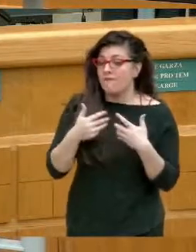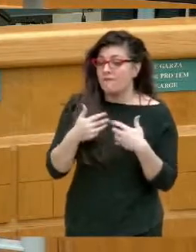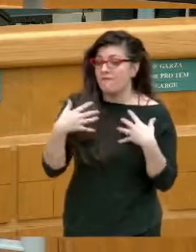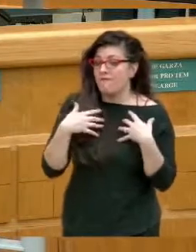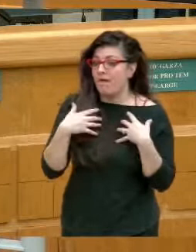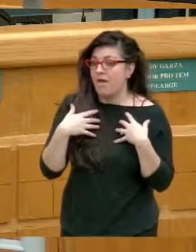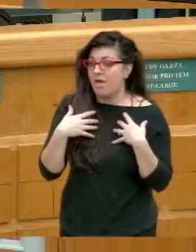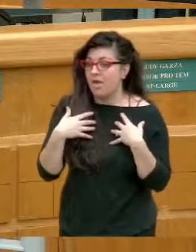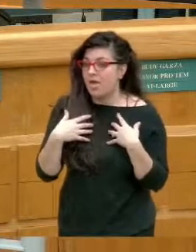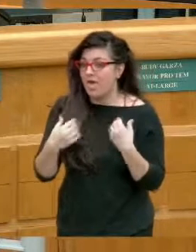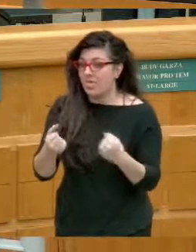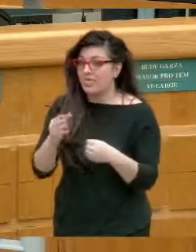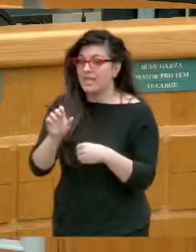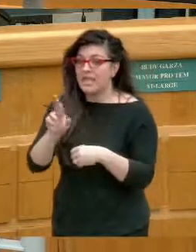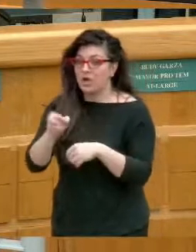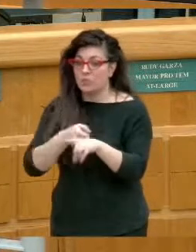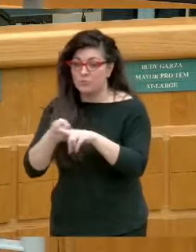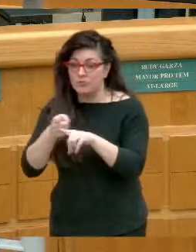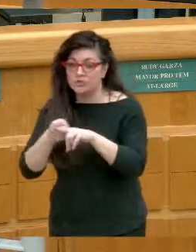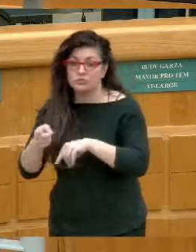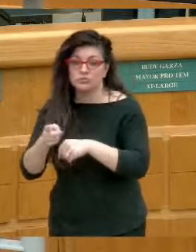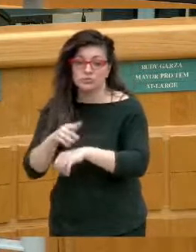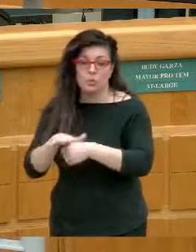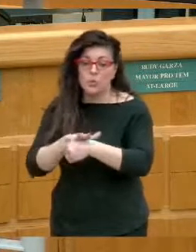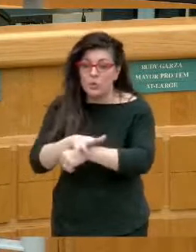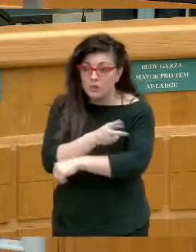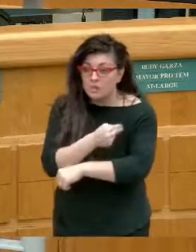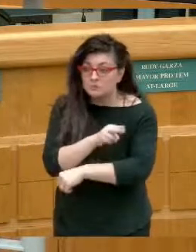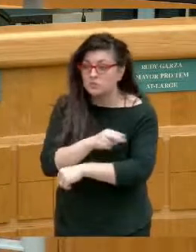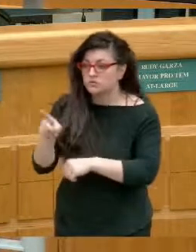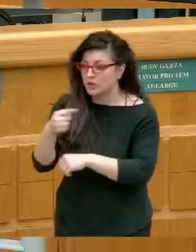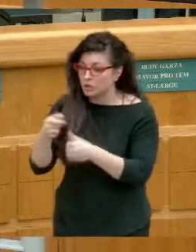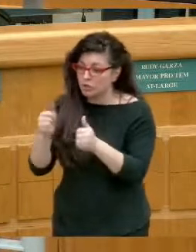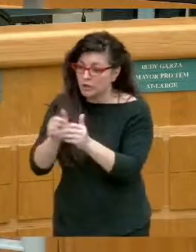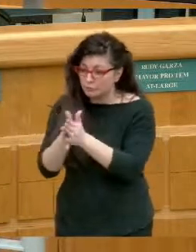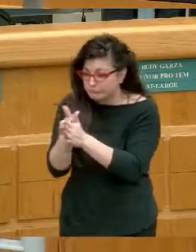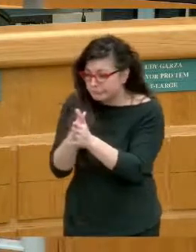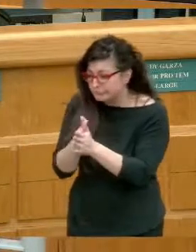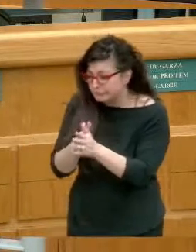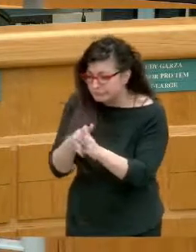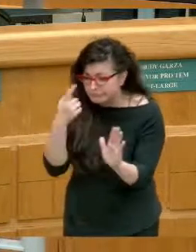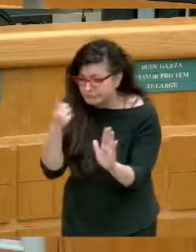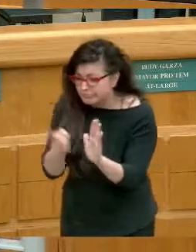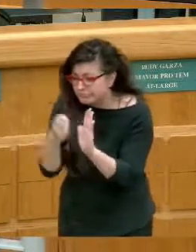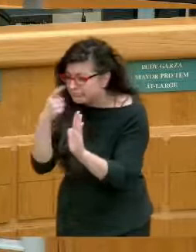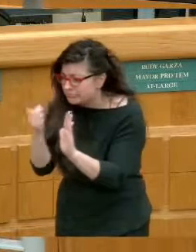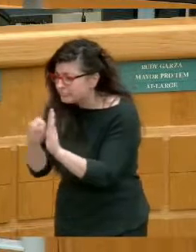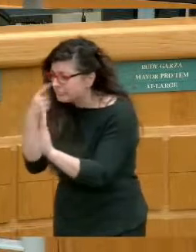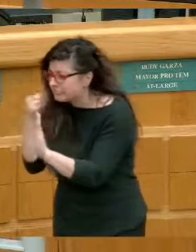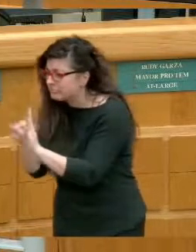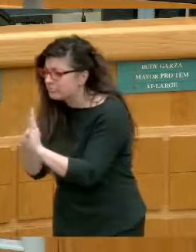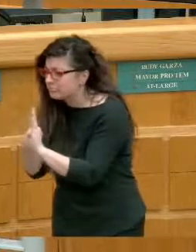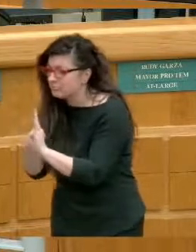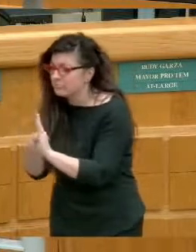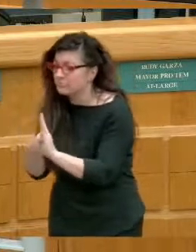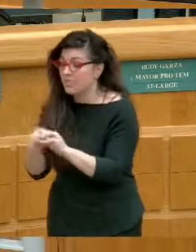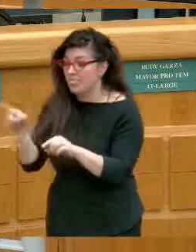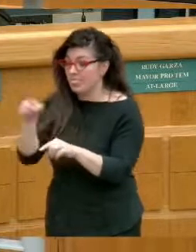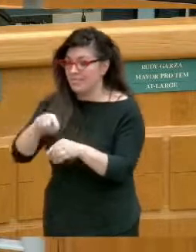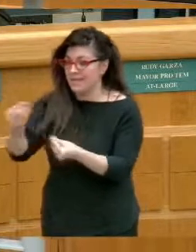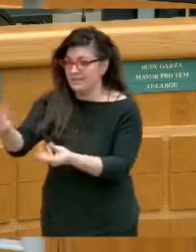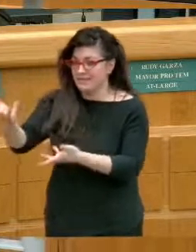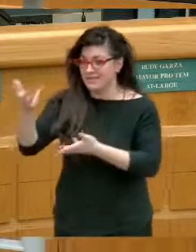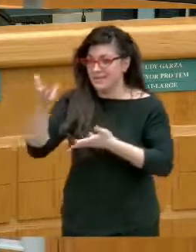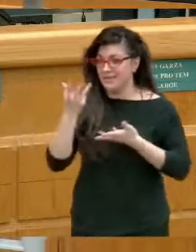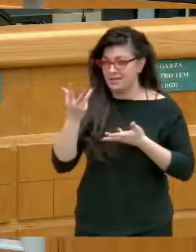professionals in the local hospitals, and they're the first ones to find out if we see something, and they tell us if